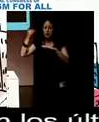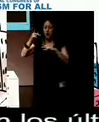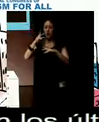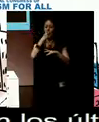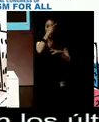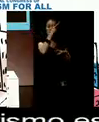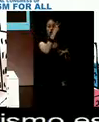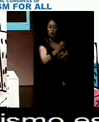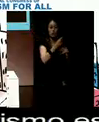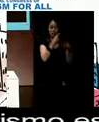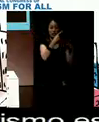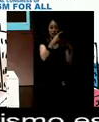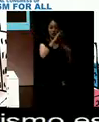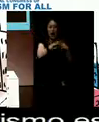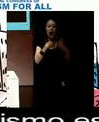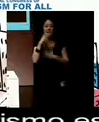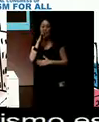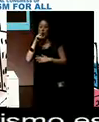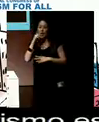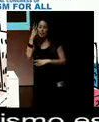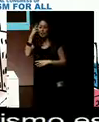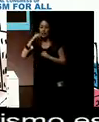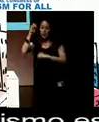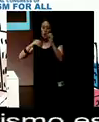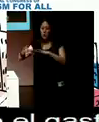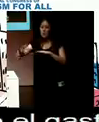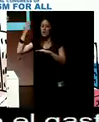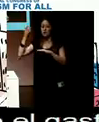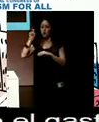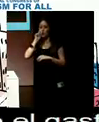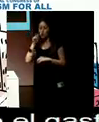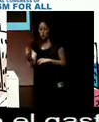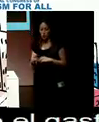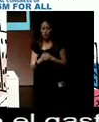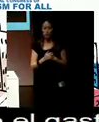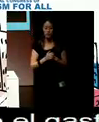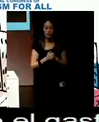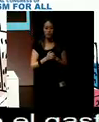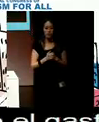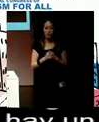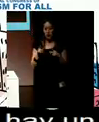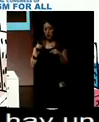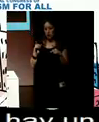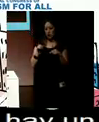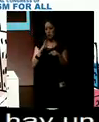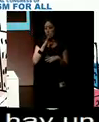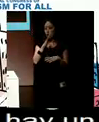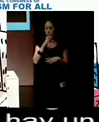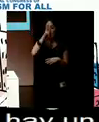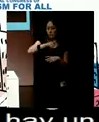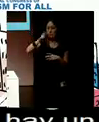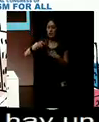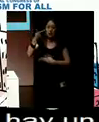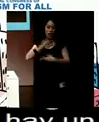there. There's also the important multiplication factor. People with disabilities do not travel alone.